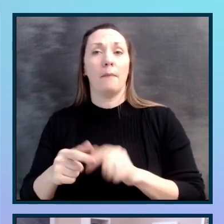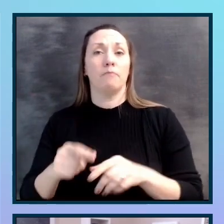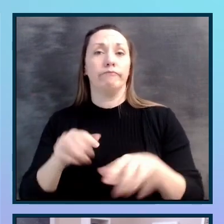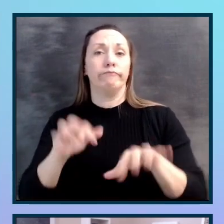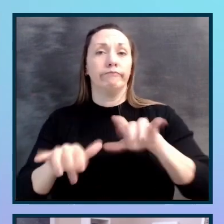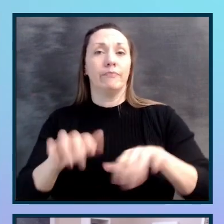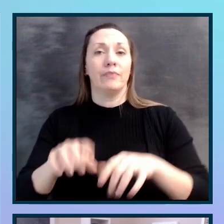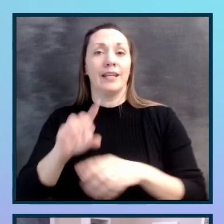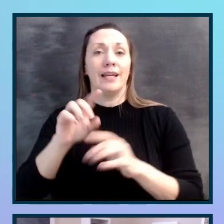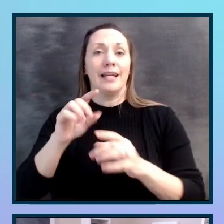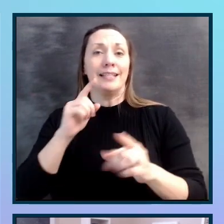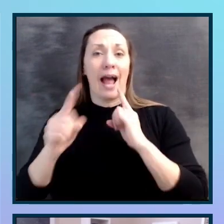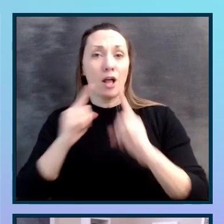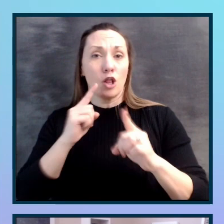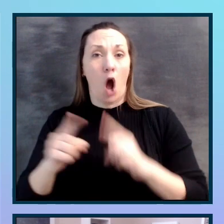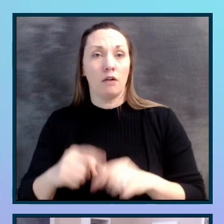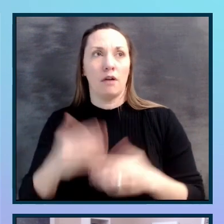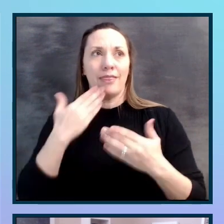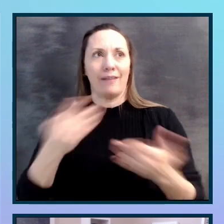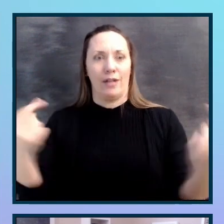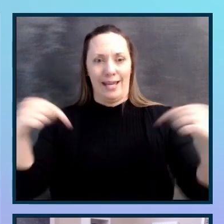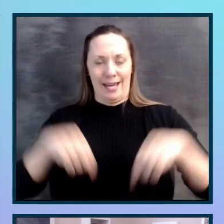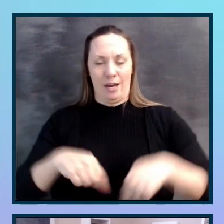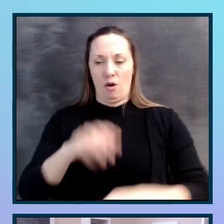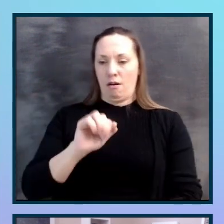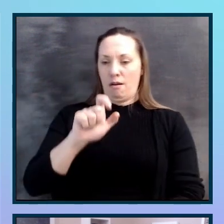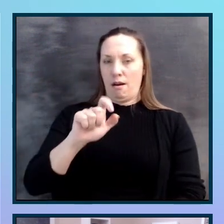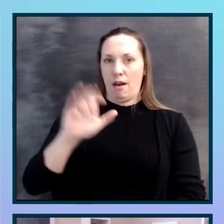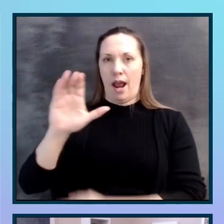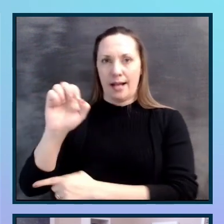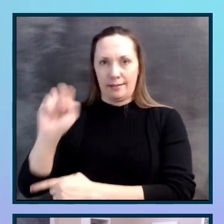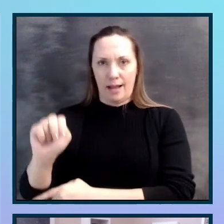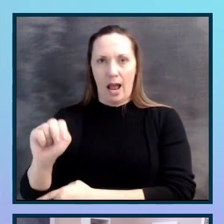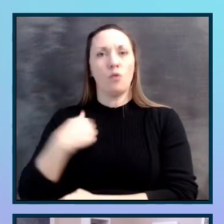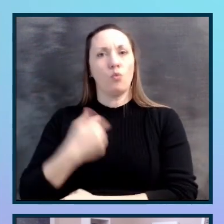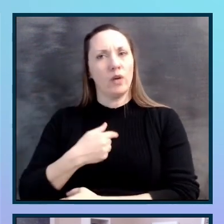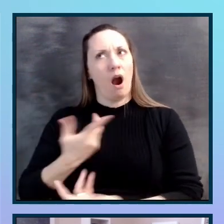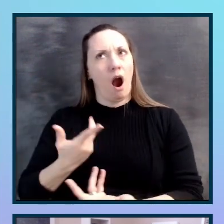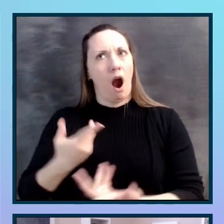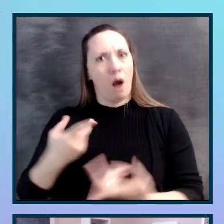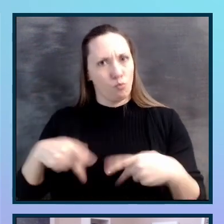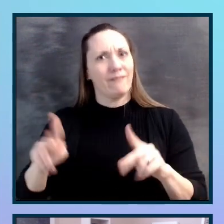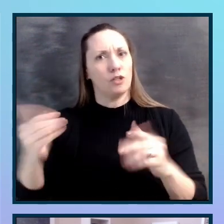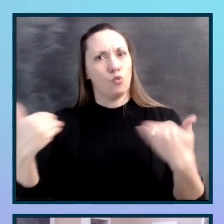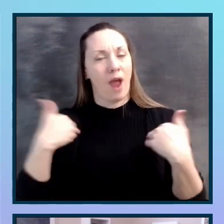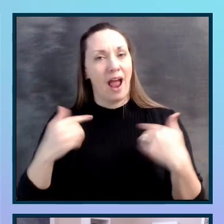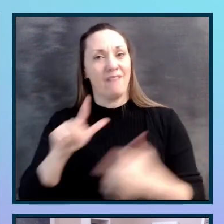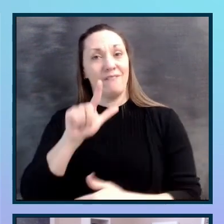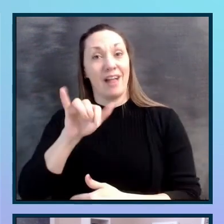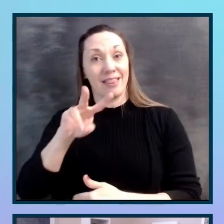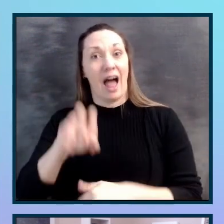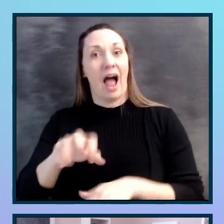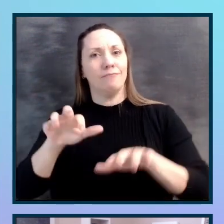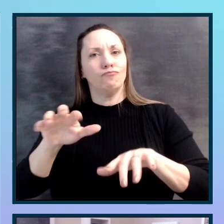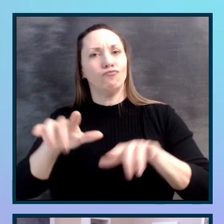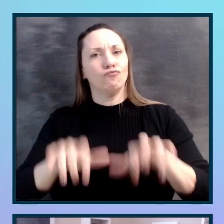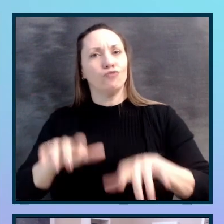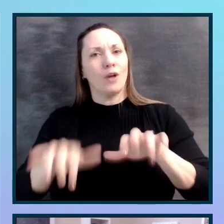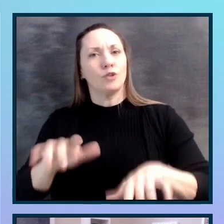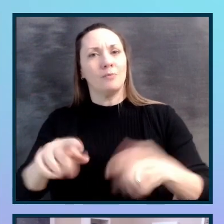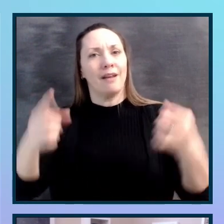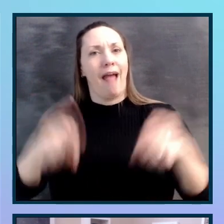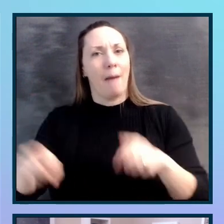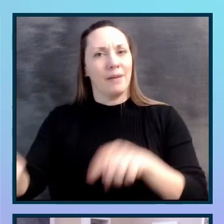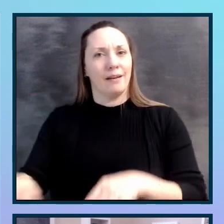here at AXCON, we are incredibly privileged to have live transcription that is going on and